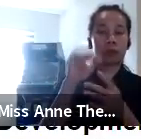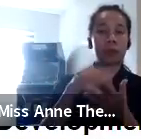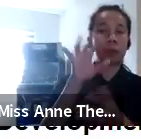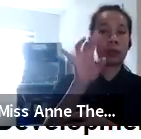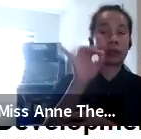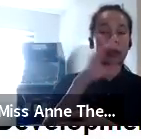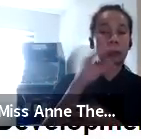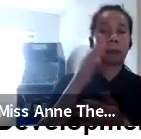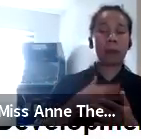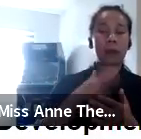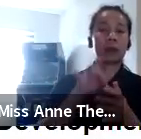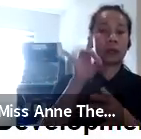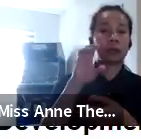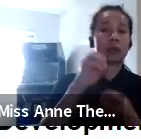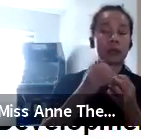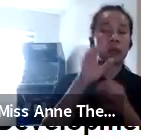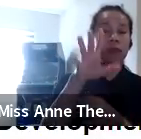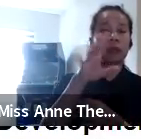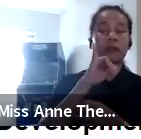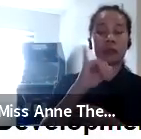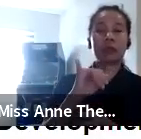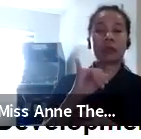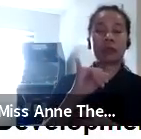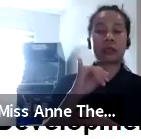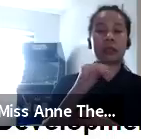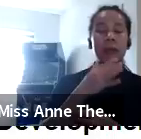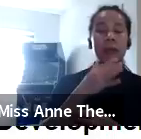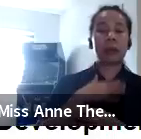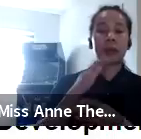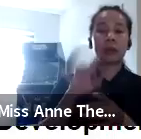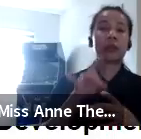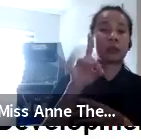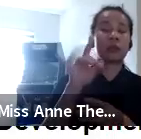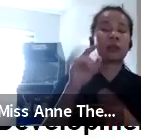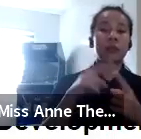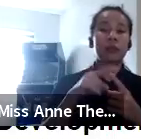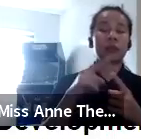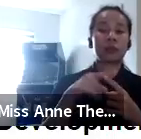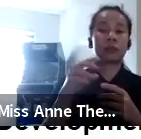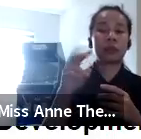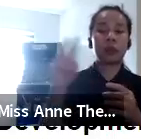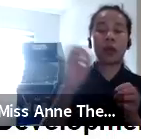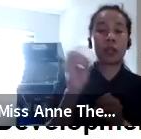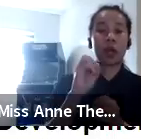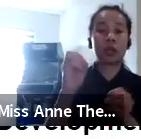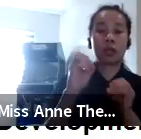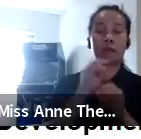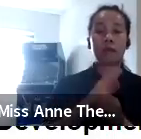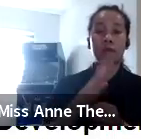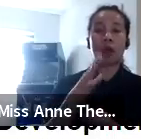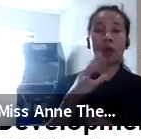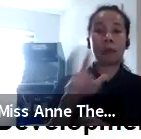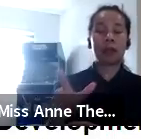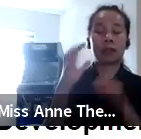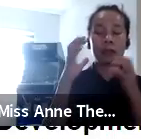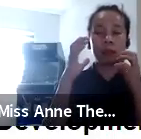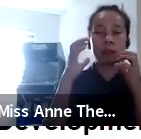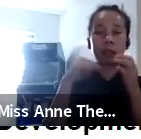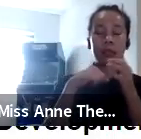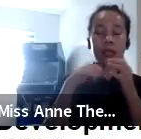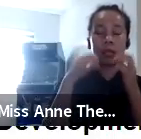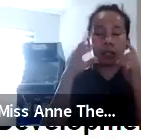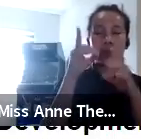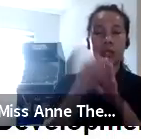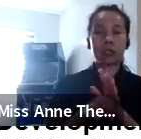contribution, number 5, is my contribution to non-formal education. So my contribution is that we crafted